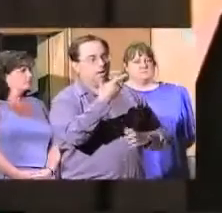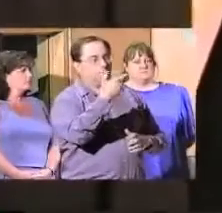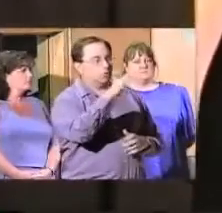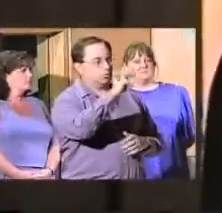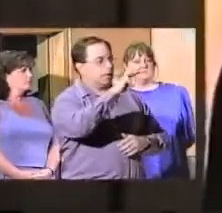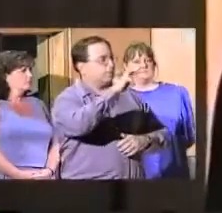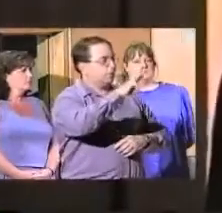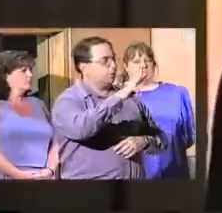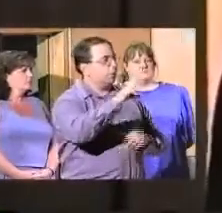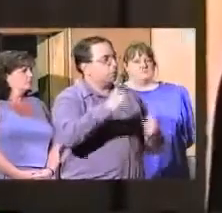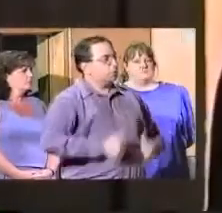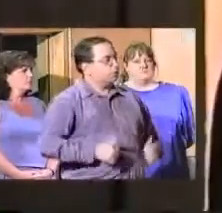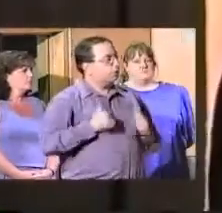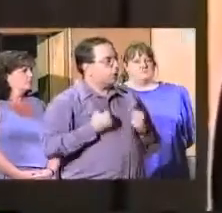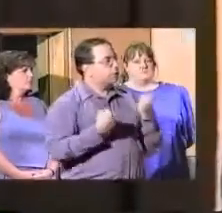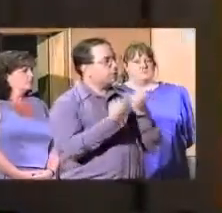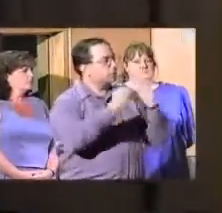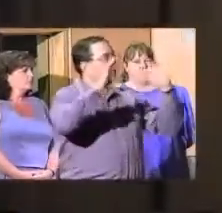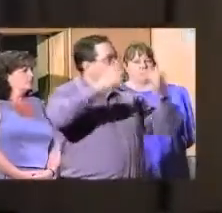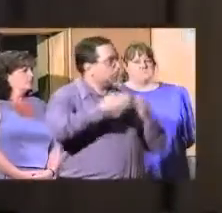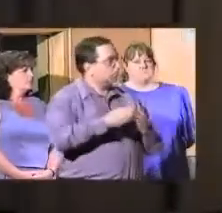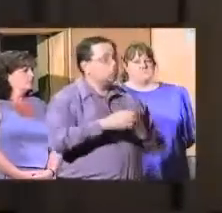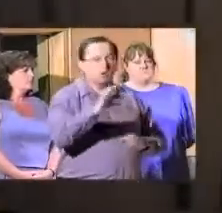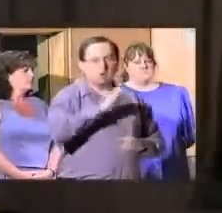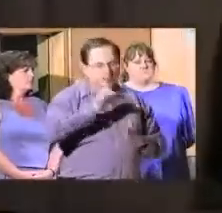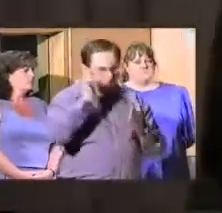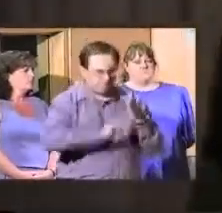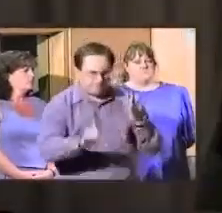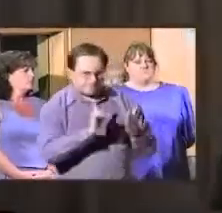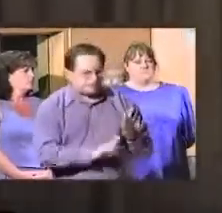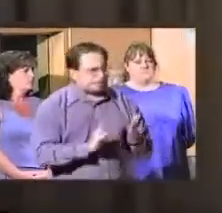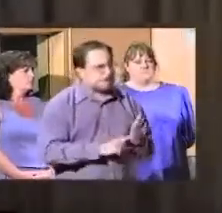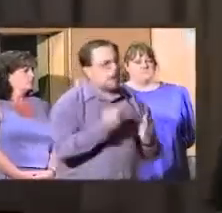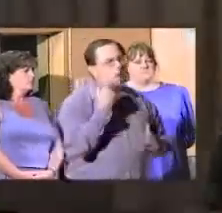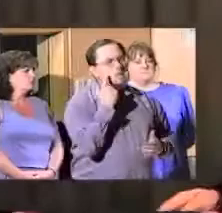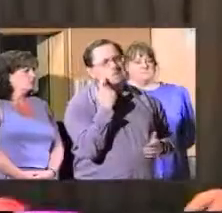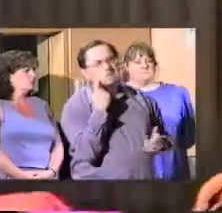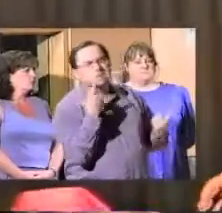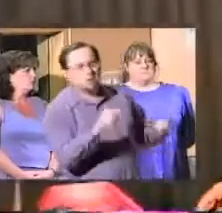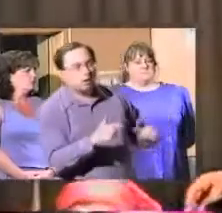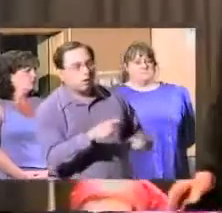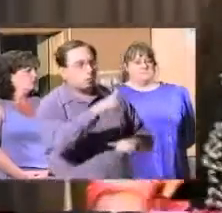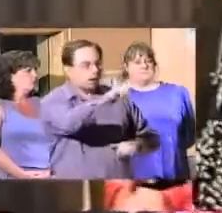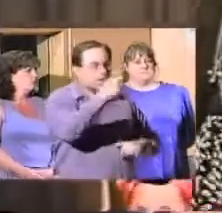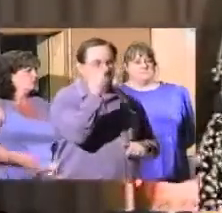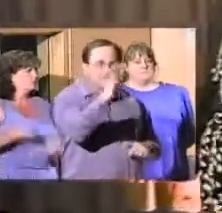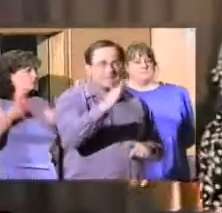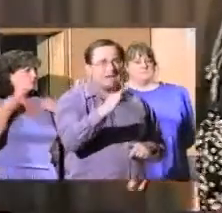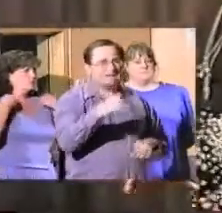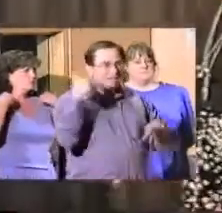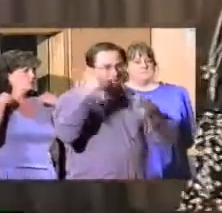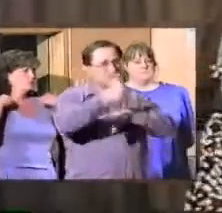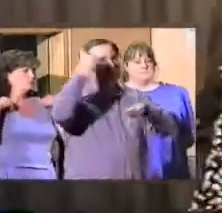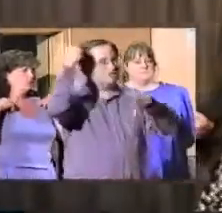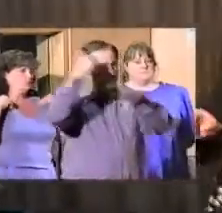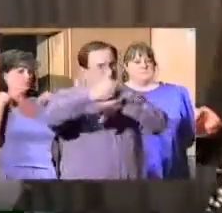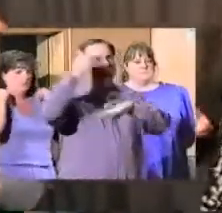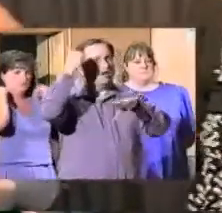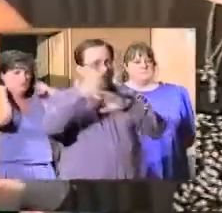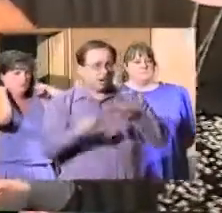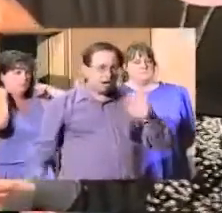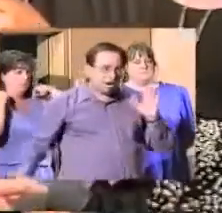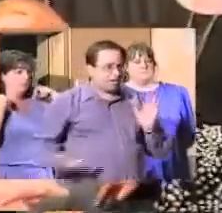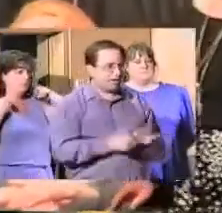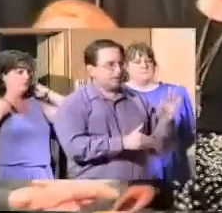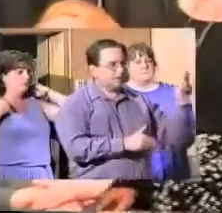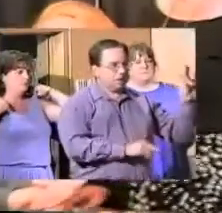Group. Police investigations were initiated, resulting in 119 criminal charges against